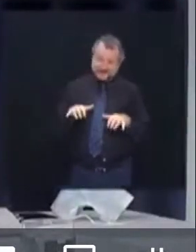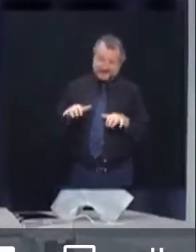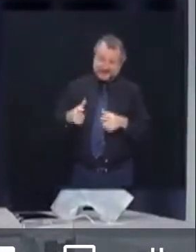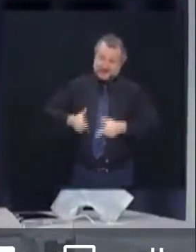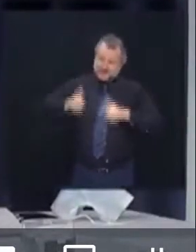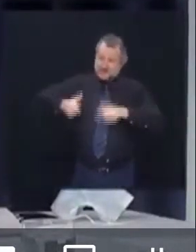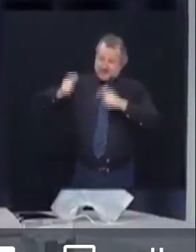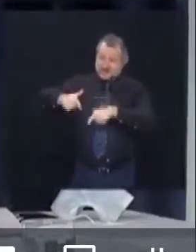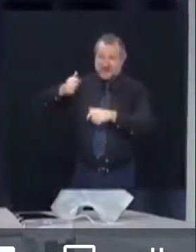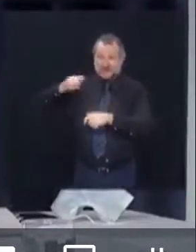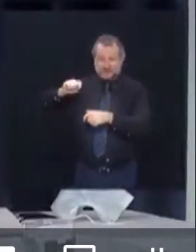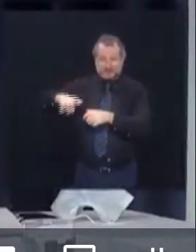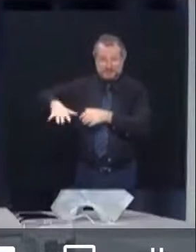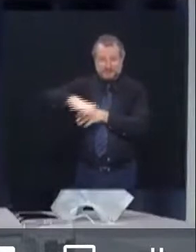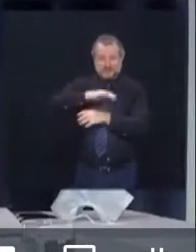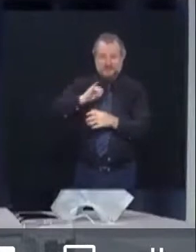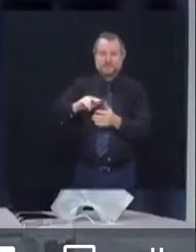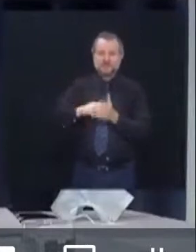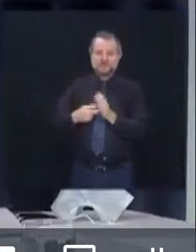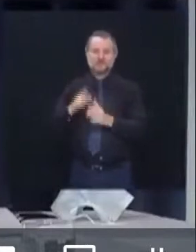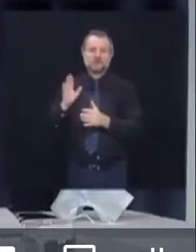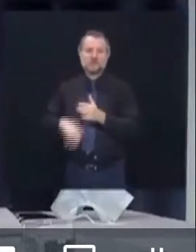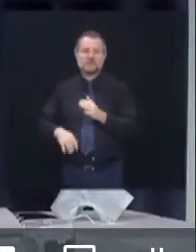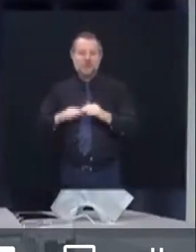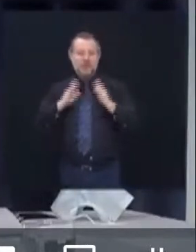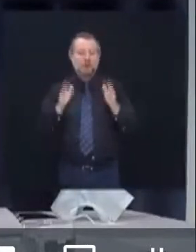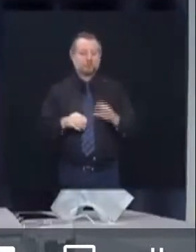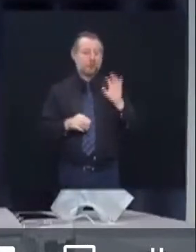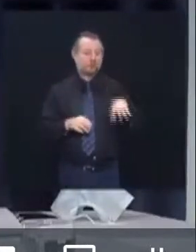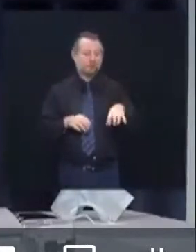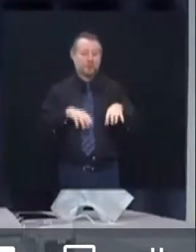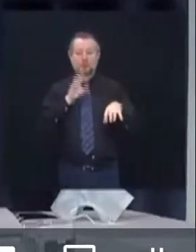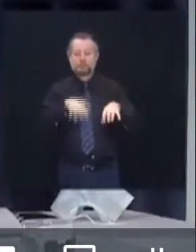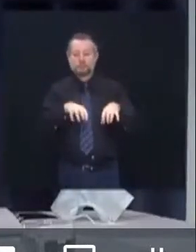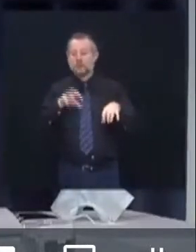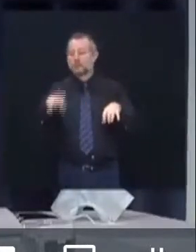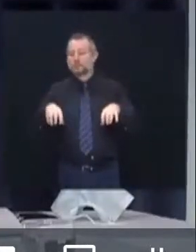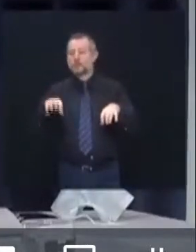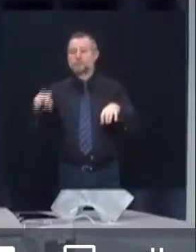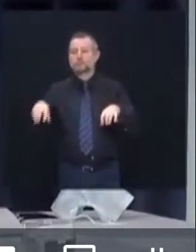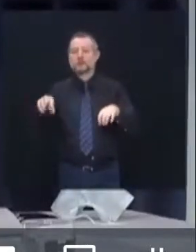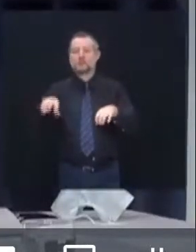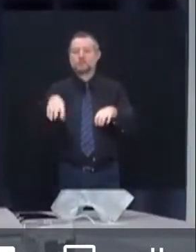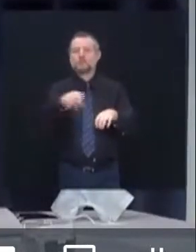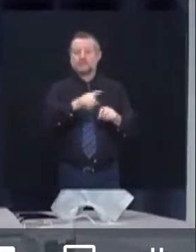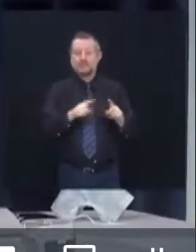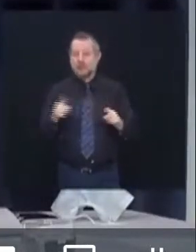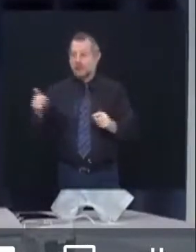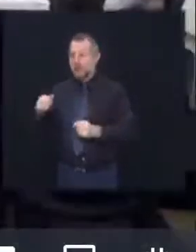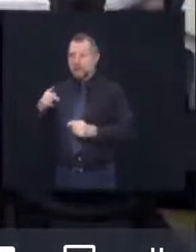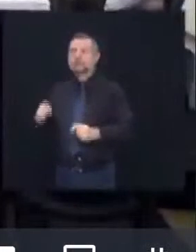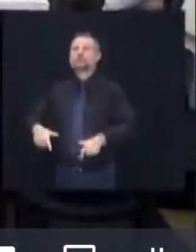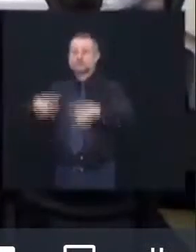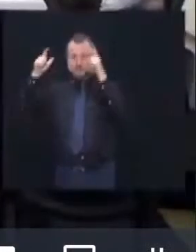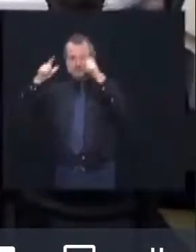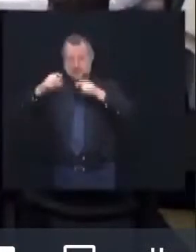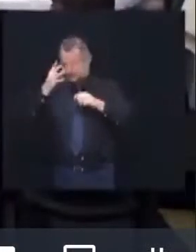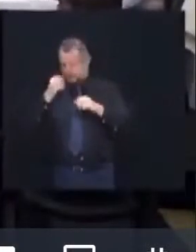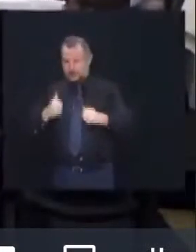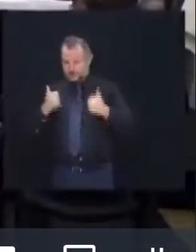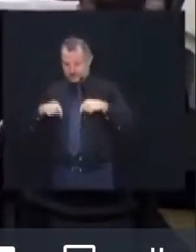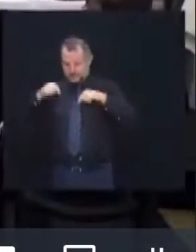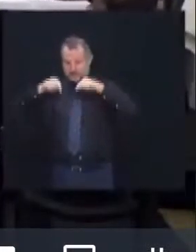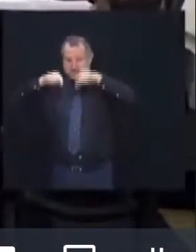where the houses are scattered about, and you have a lot of cases in that, suddenly that's a much more relevant area. Anybody So else have a what's